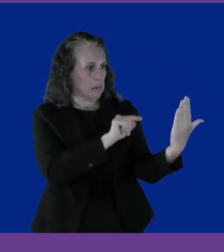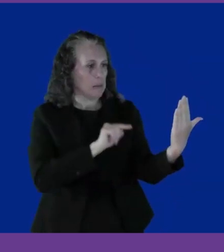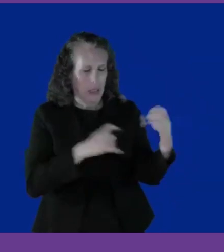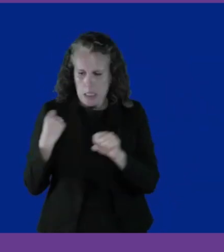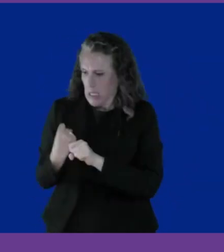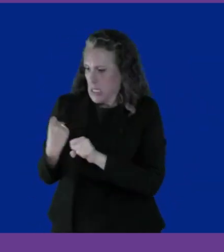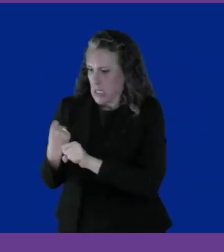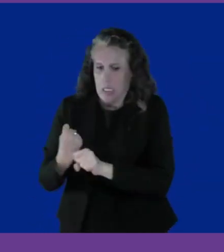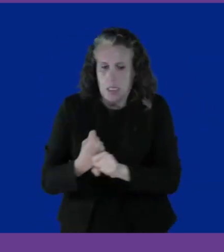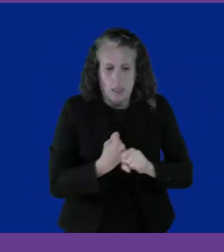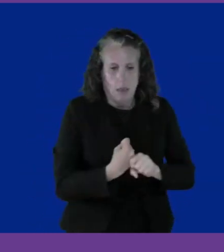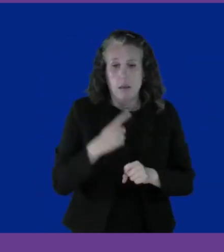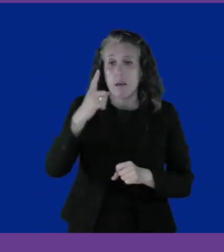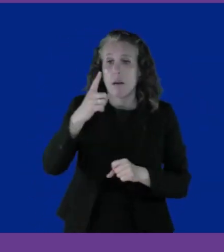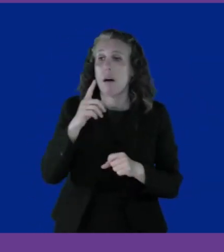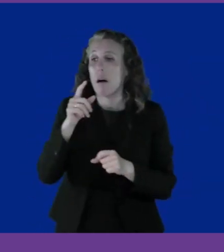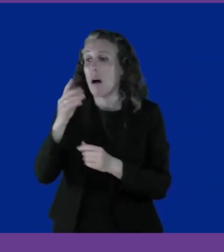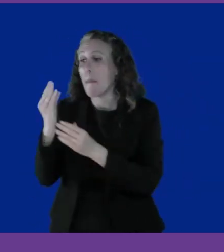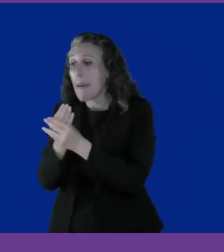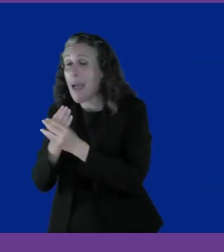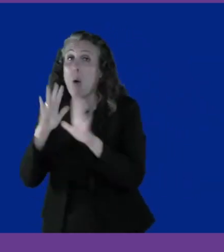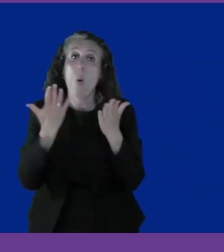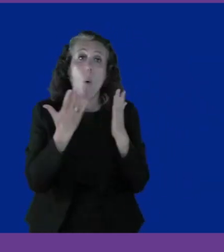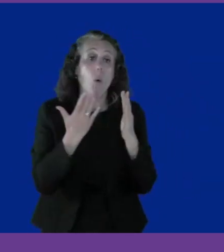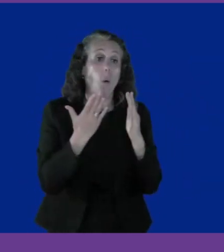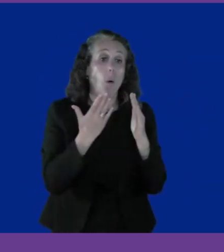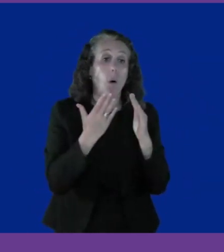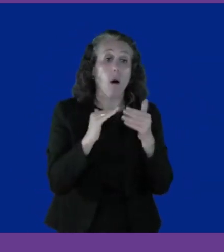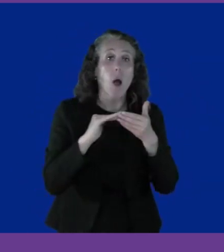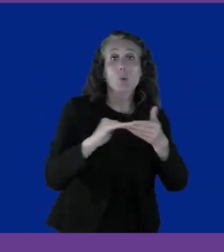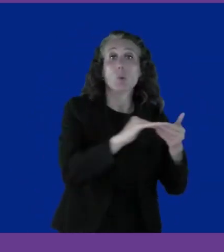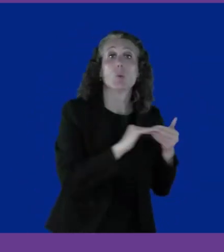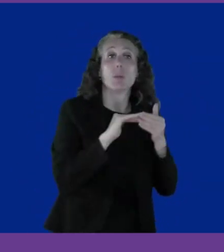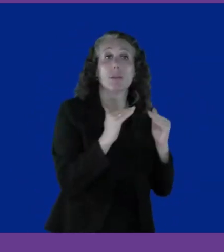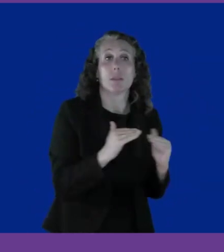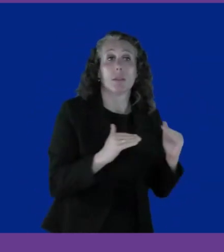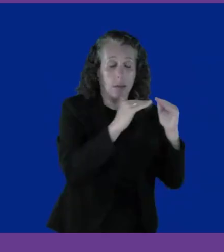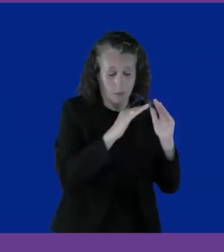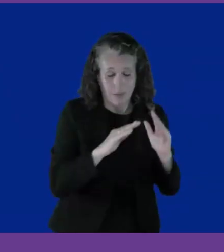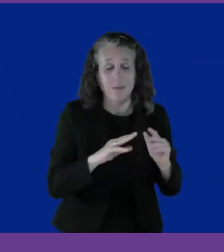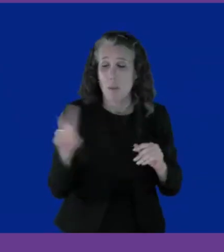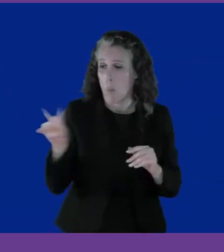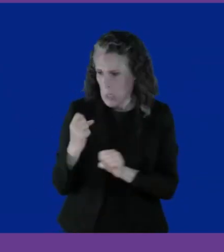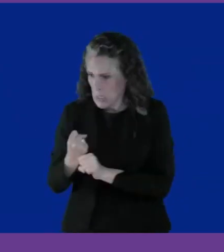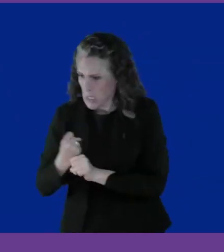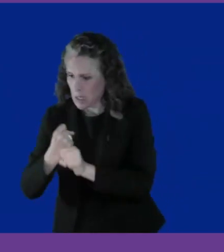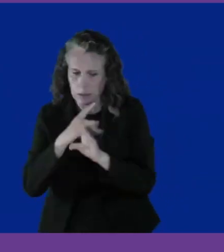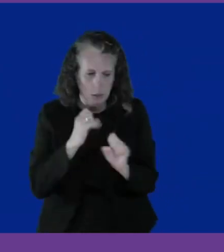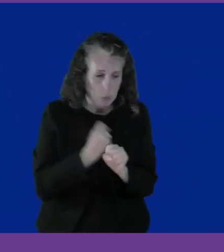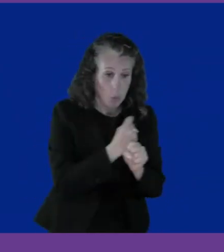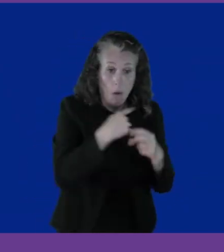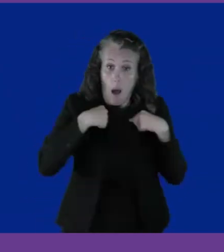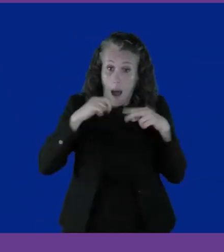at banks, individual banks, and also associations. And I think that there are already major